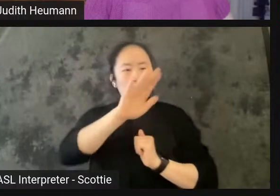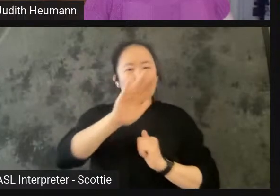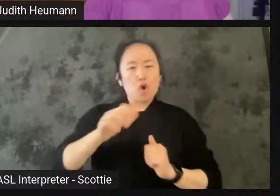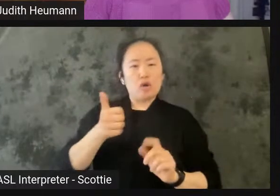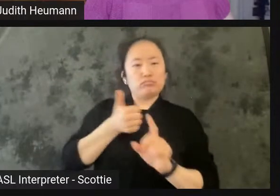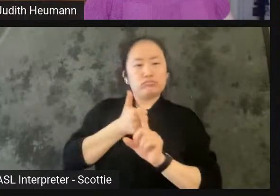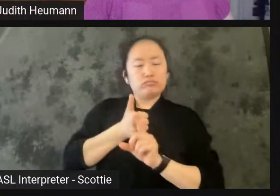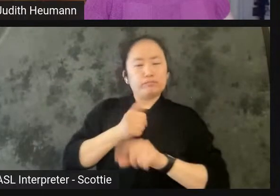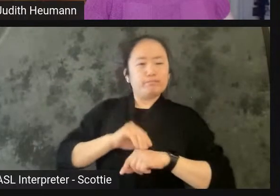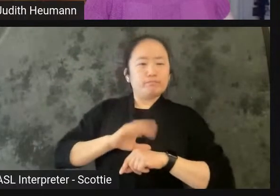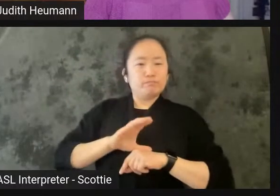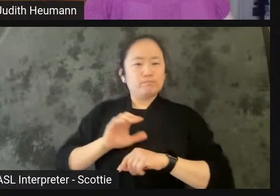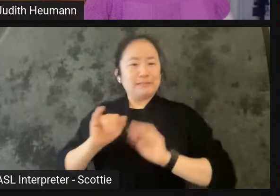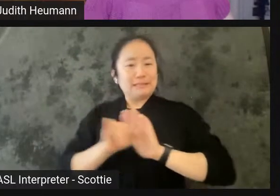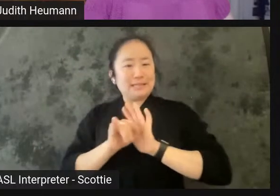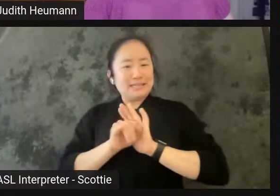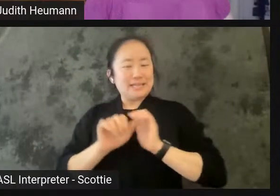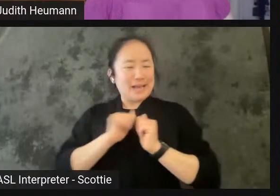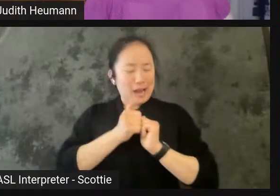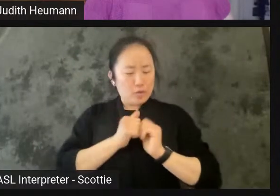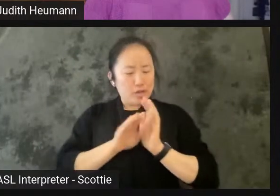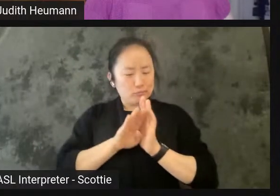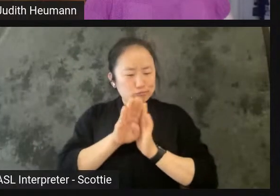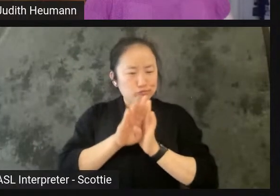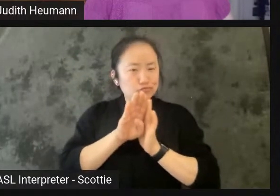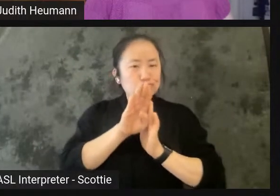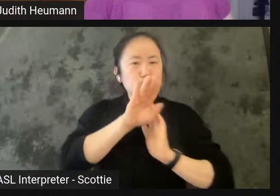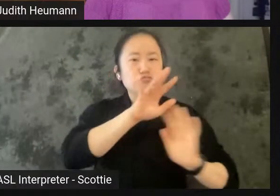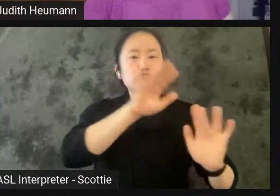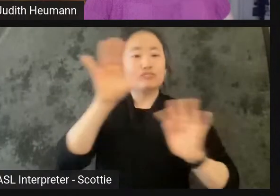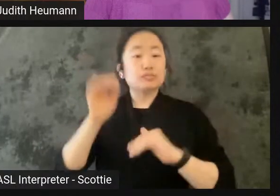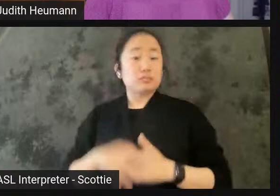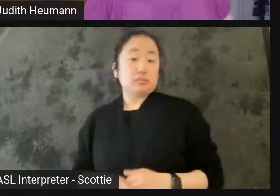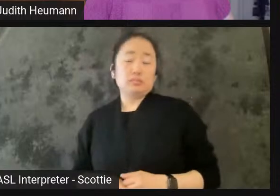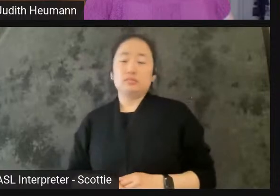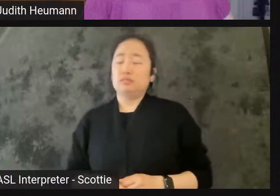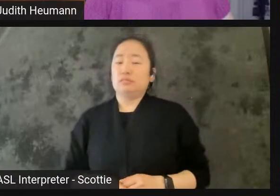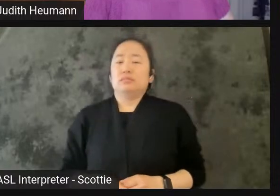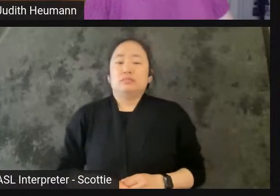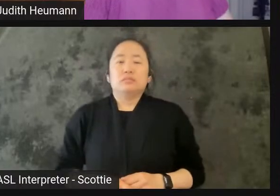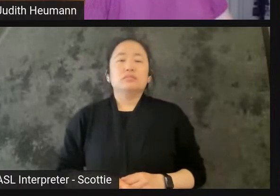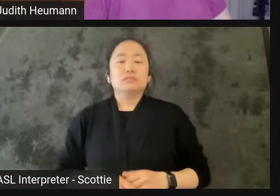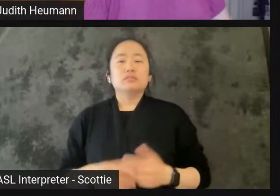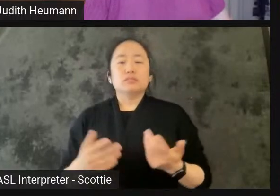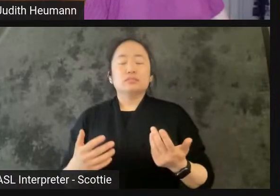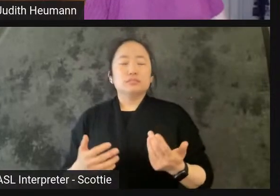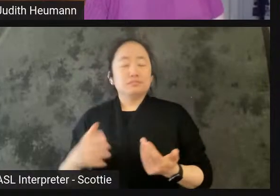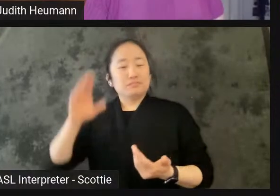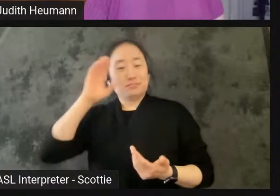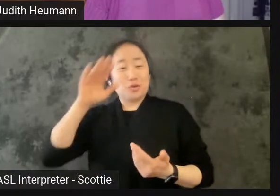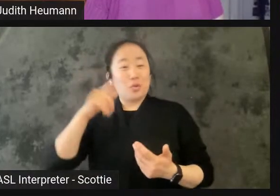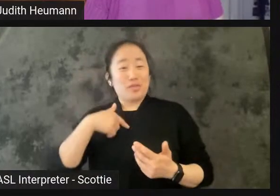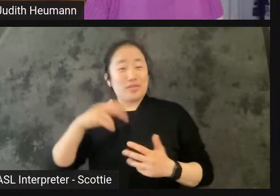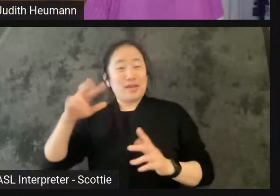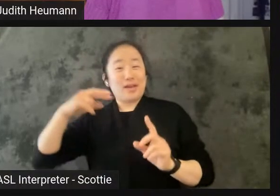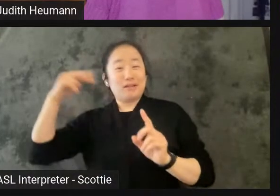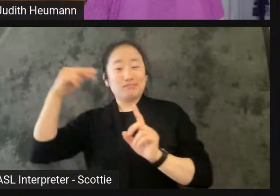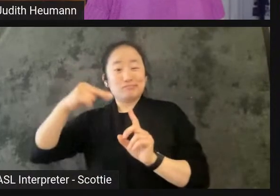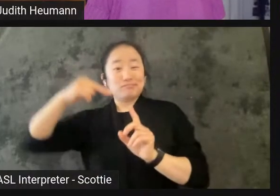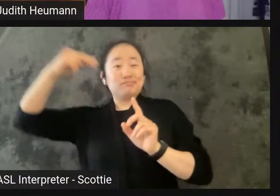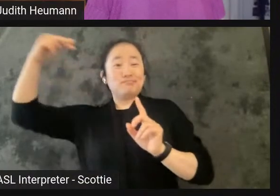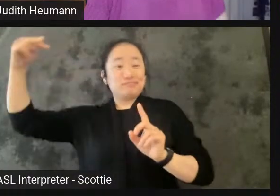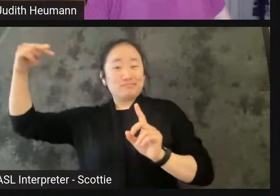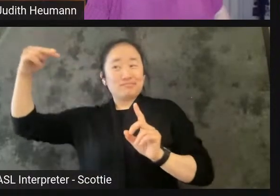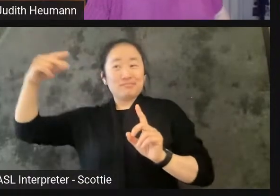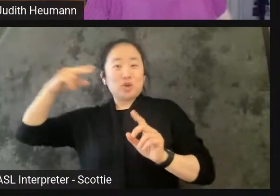this a bit. Perceptions and attitudes at a much larger scale impact policy and impact legislation, as